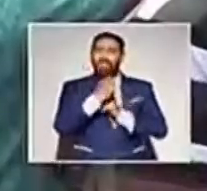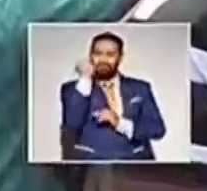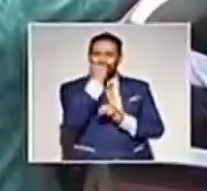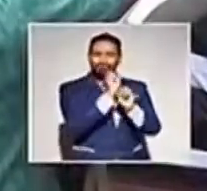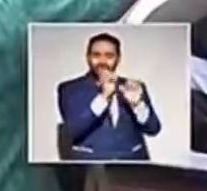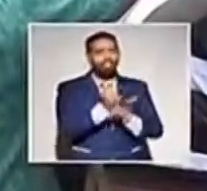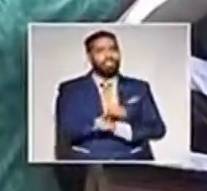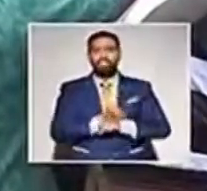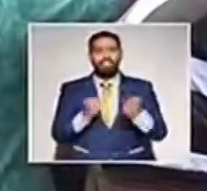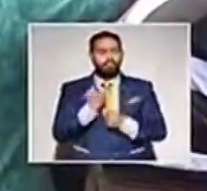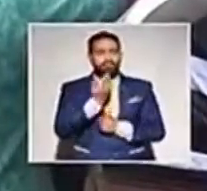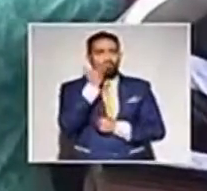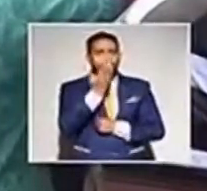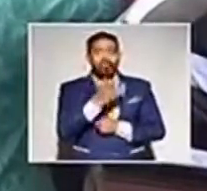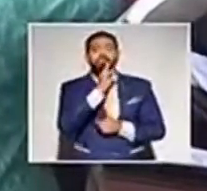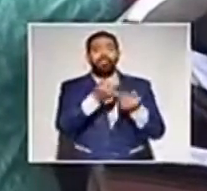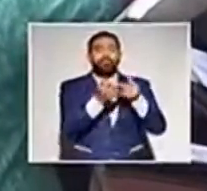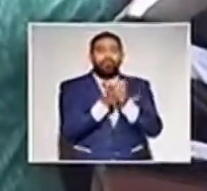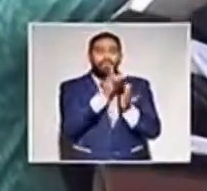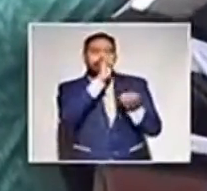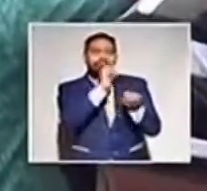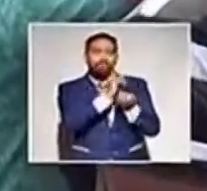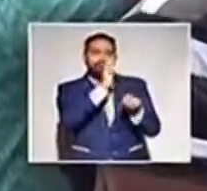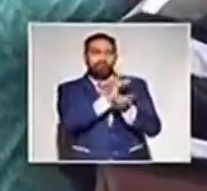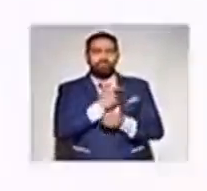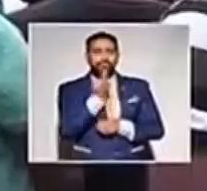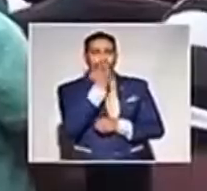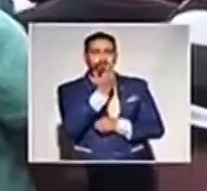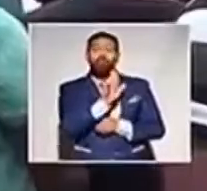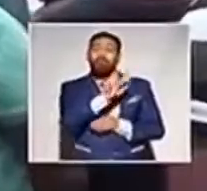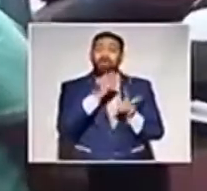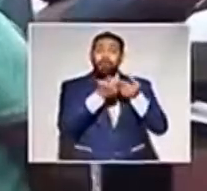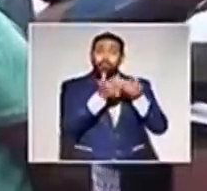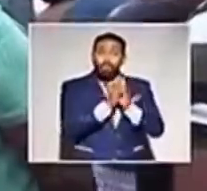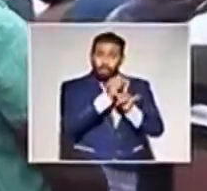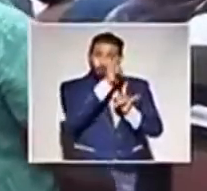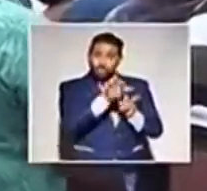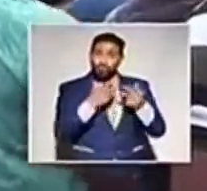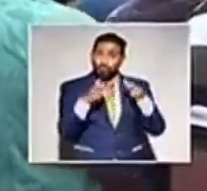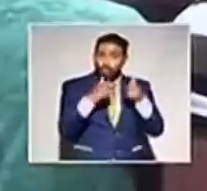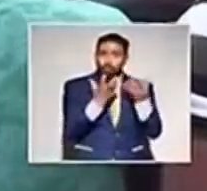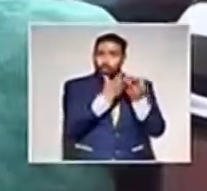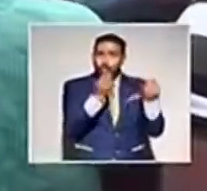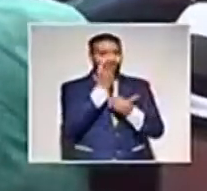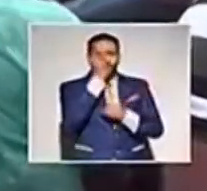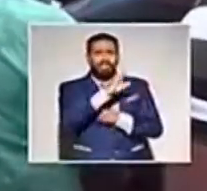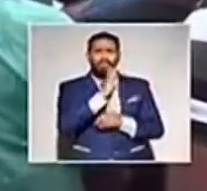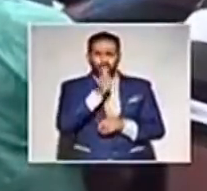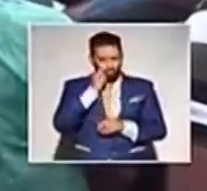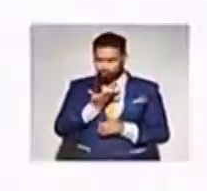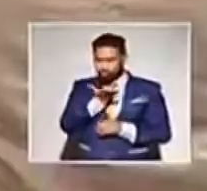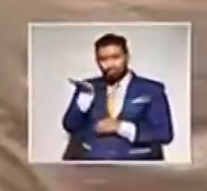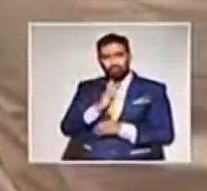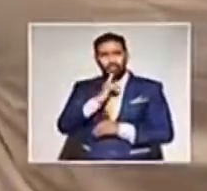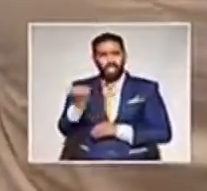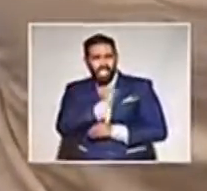security. Don't use the parliament to resolve your personal disputes. Speak about the issues faced by the people.